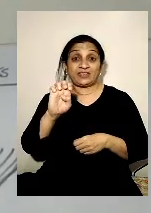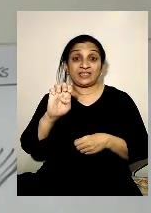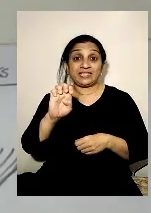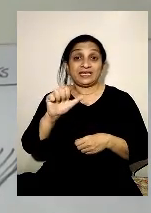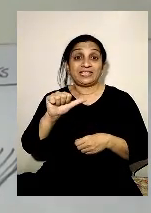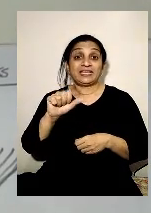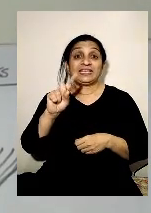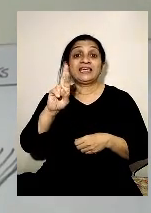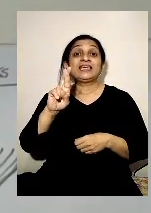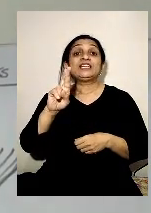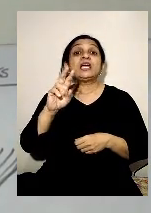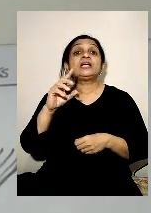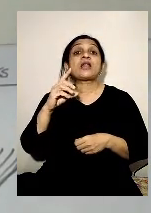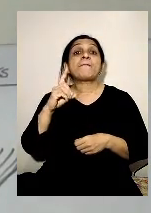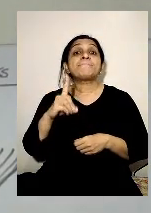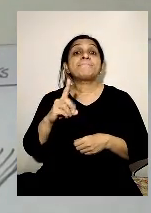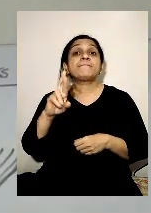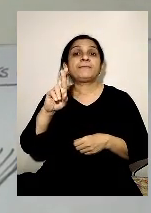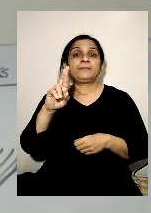this is the eardrum